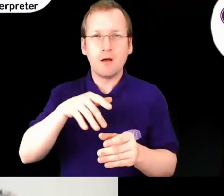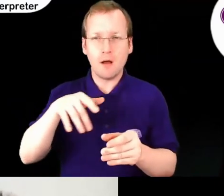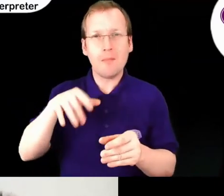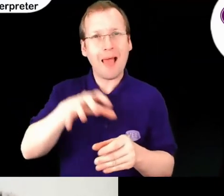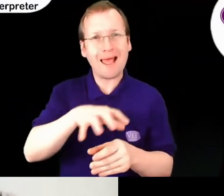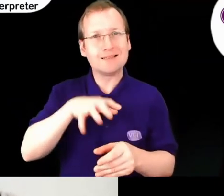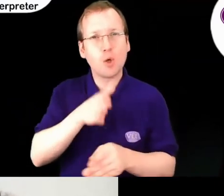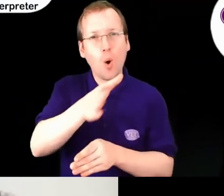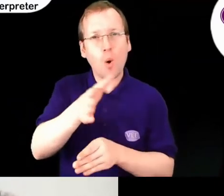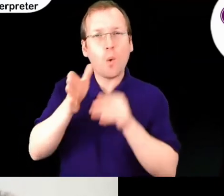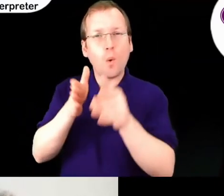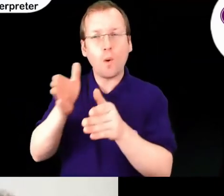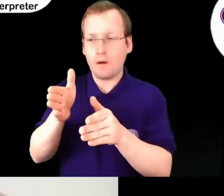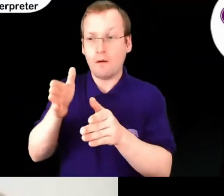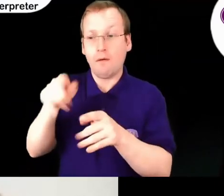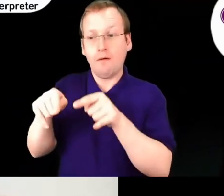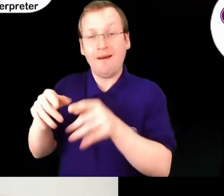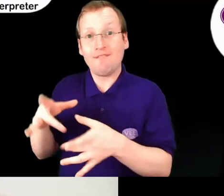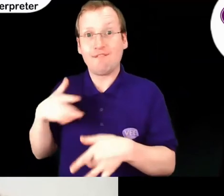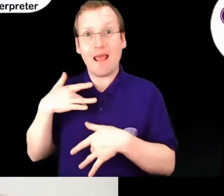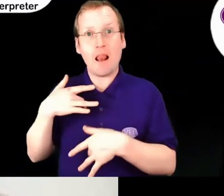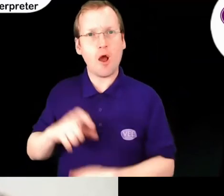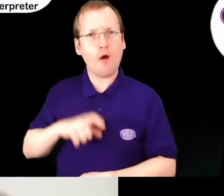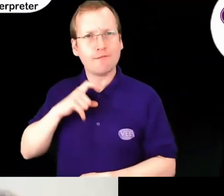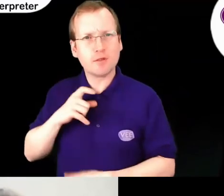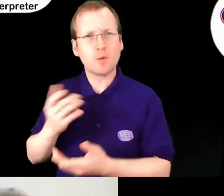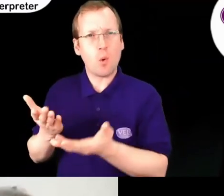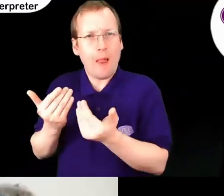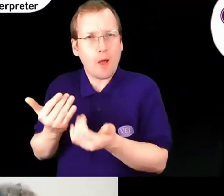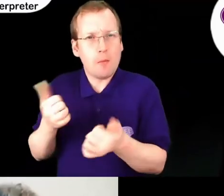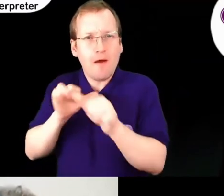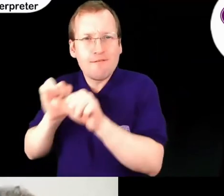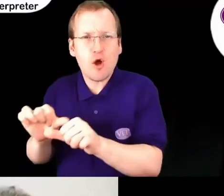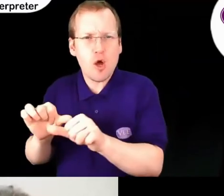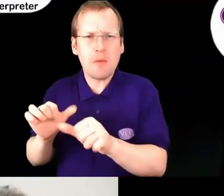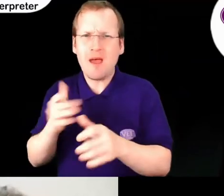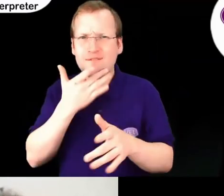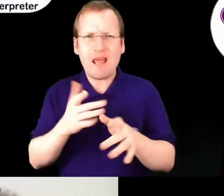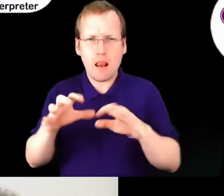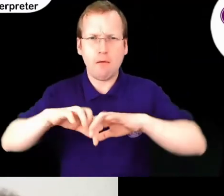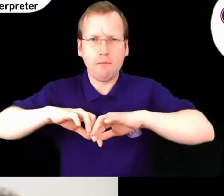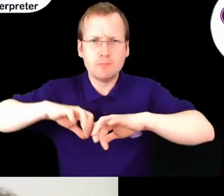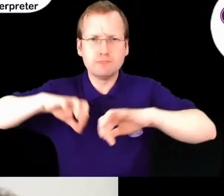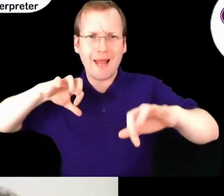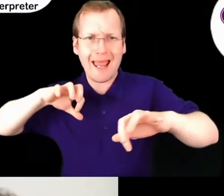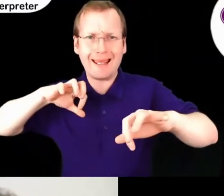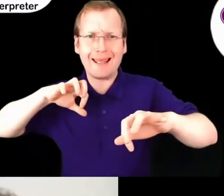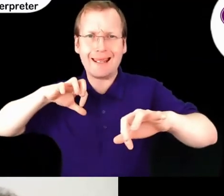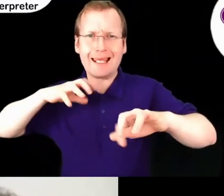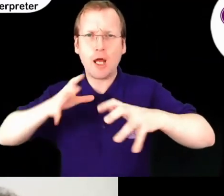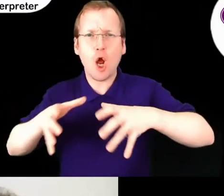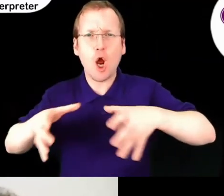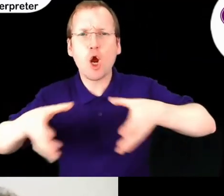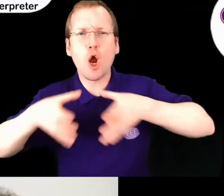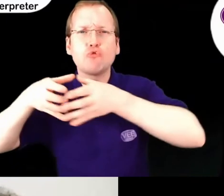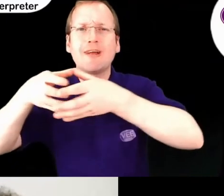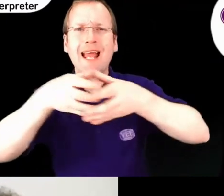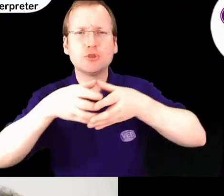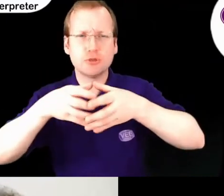and of sharing. And this is not to despise, this is not to, you know, be a breakaway congregation. I think